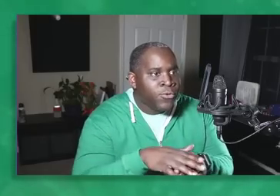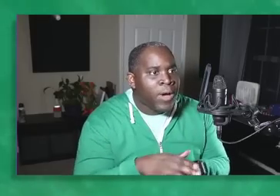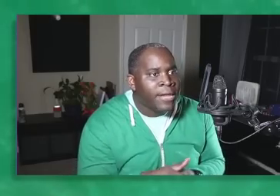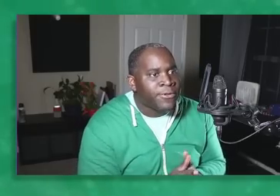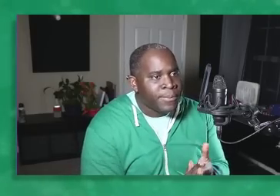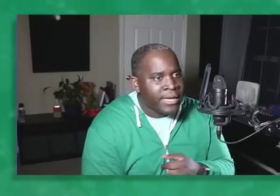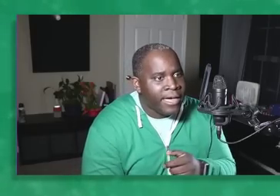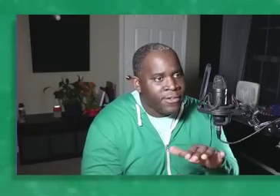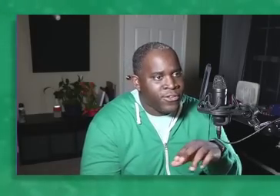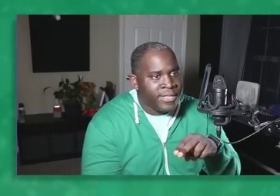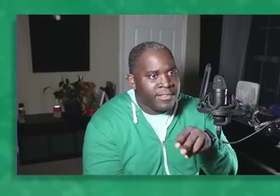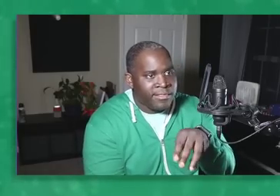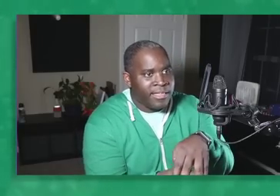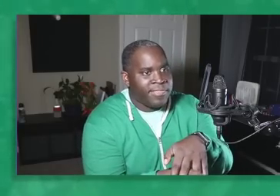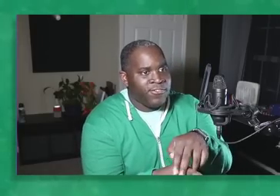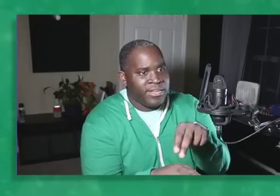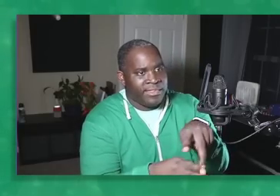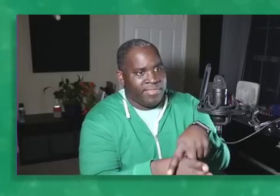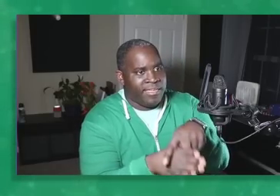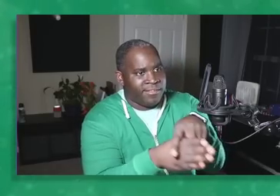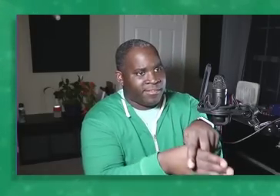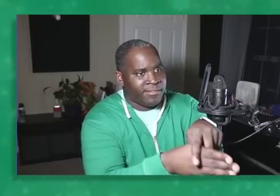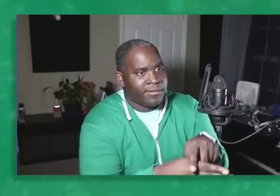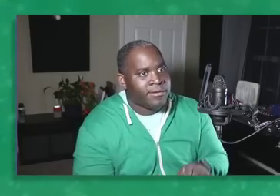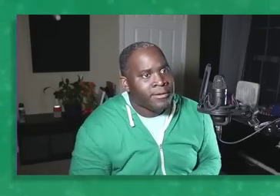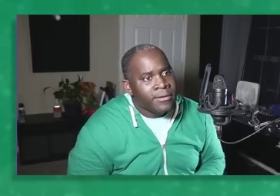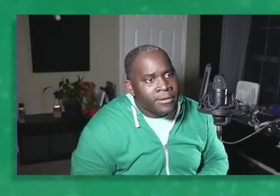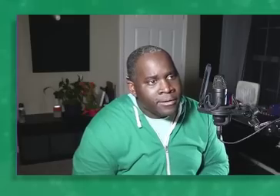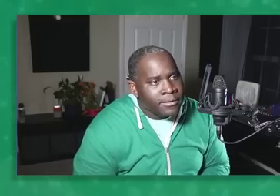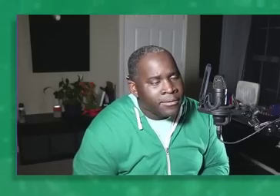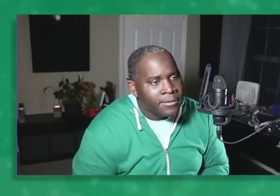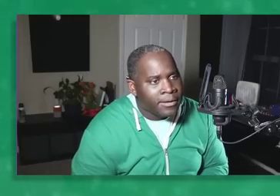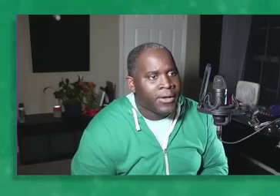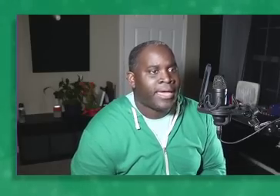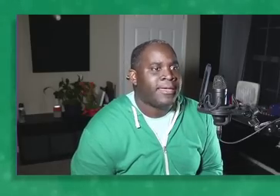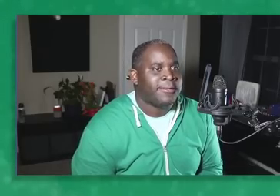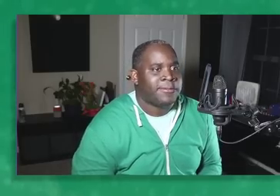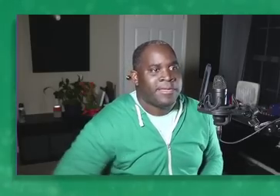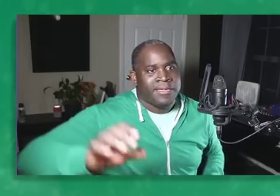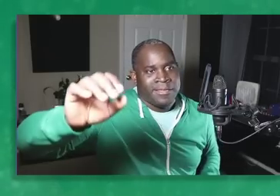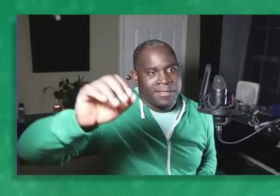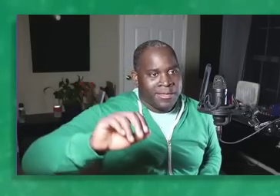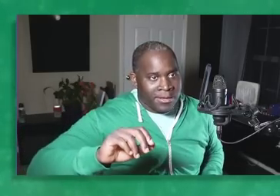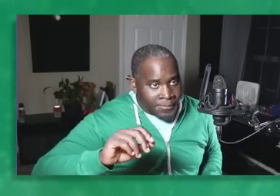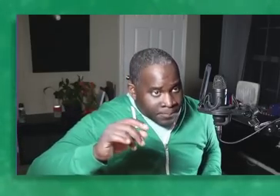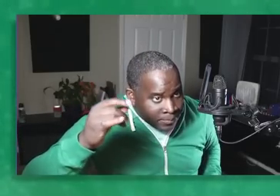No, you ride with me. I think she did this. Okay.